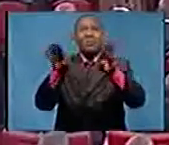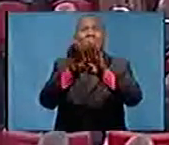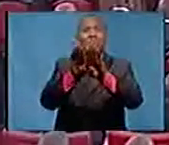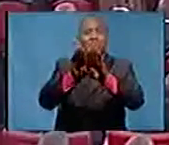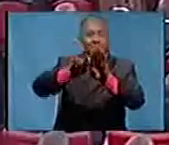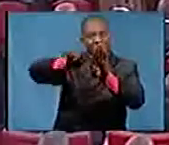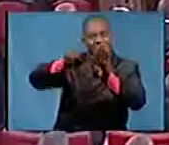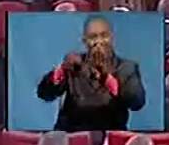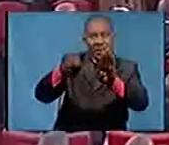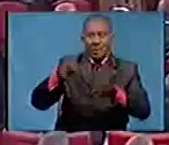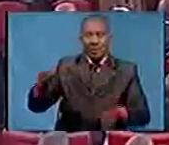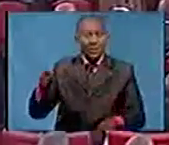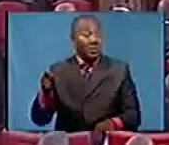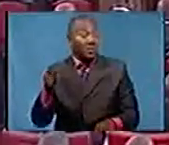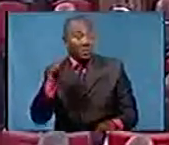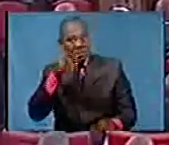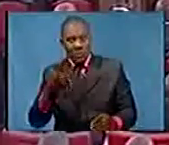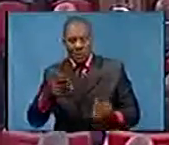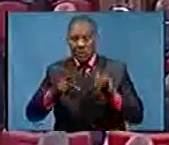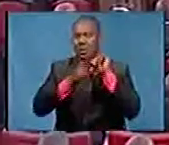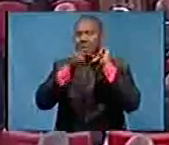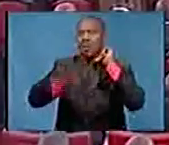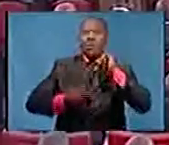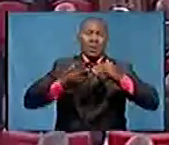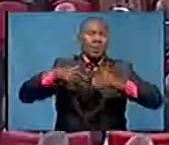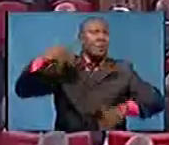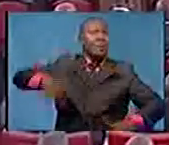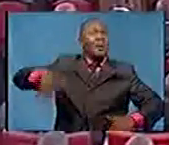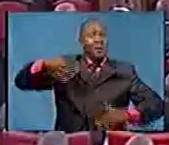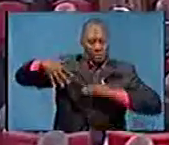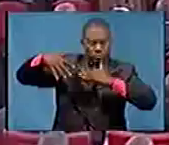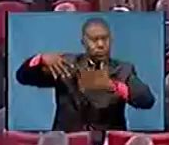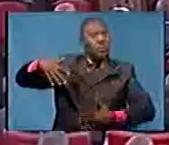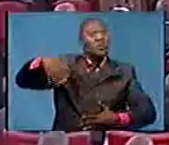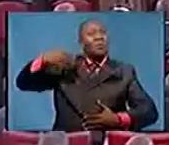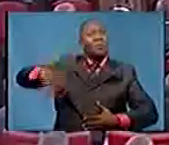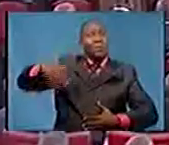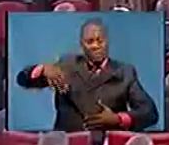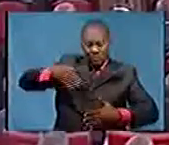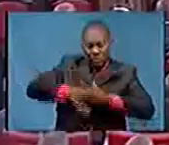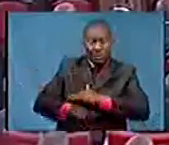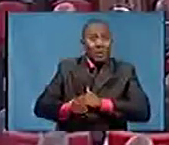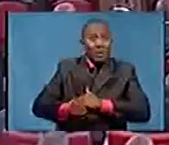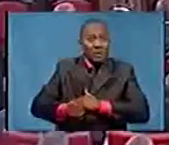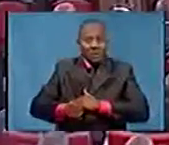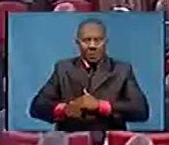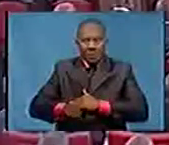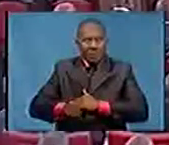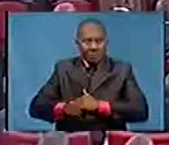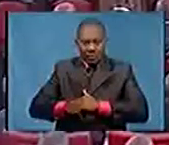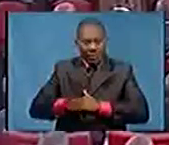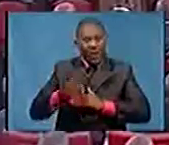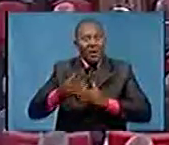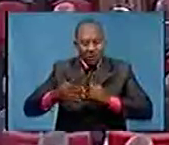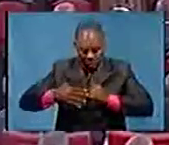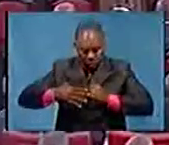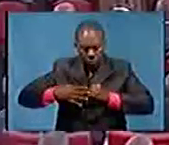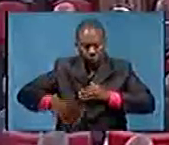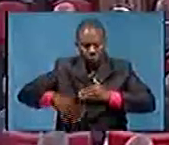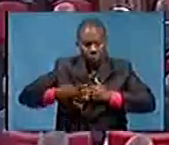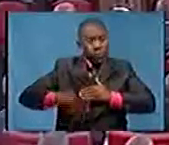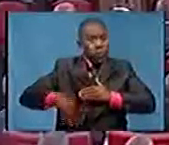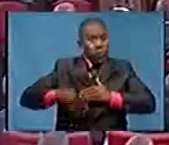and the woman went into labor in the night. She delivered, but she started losing so much blood